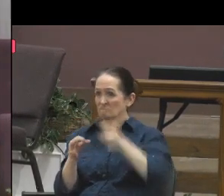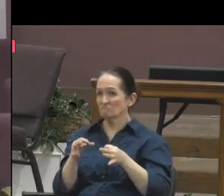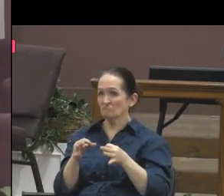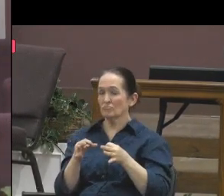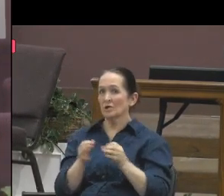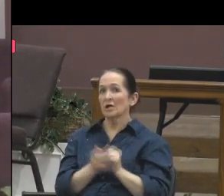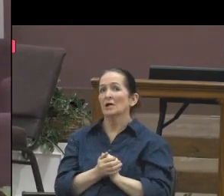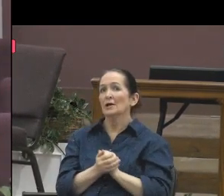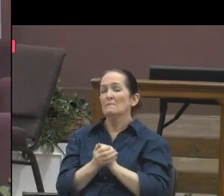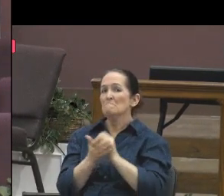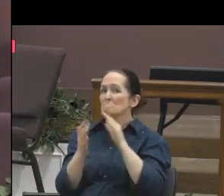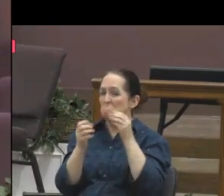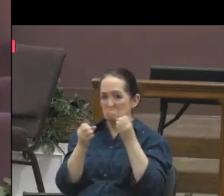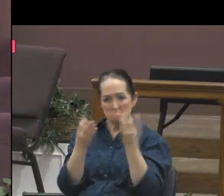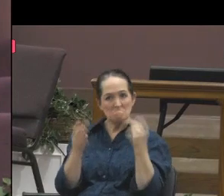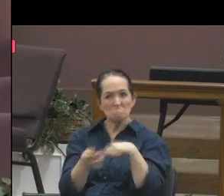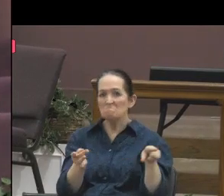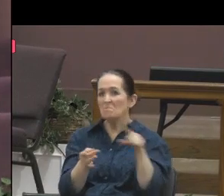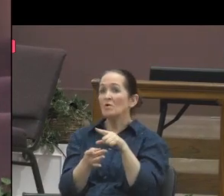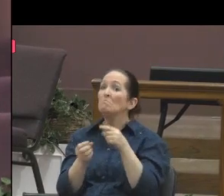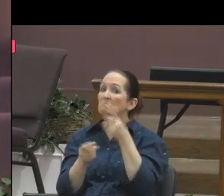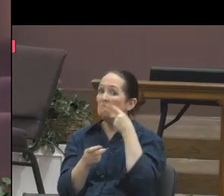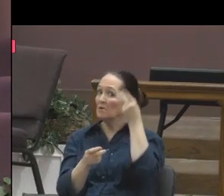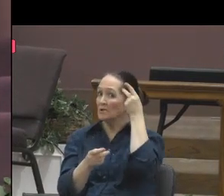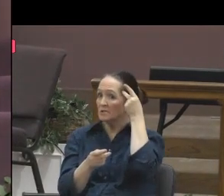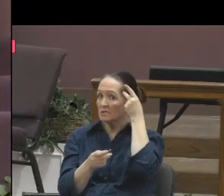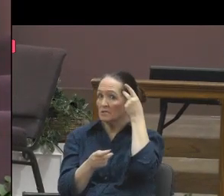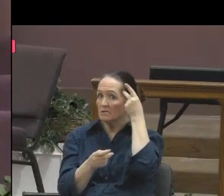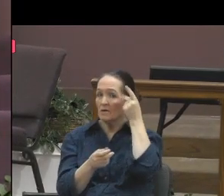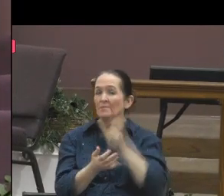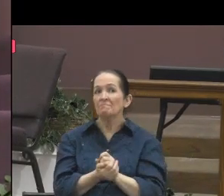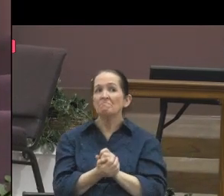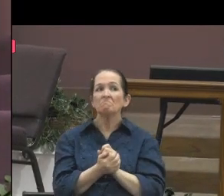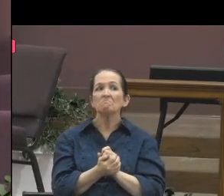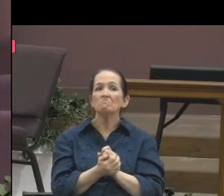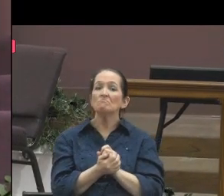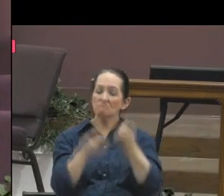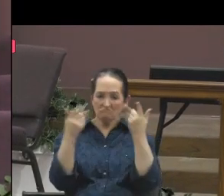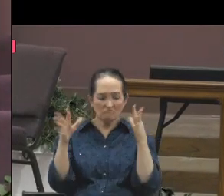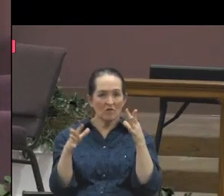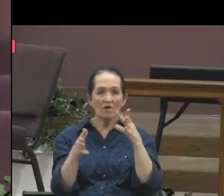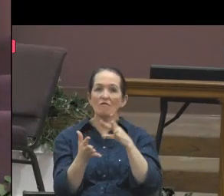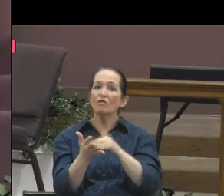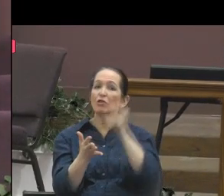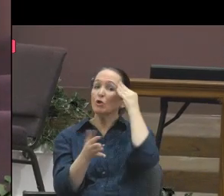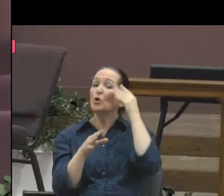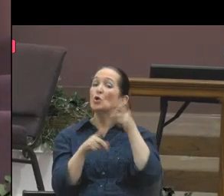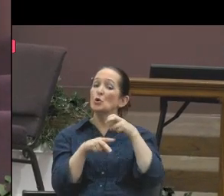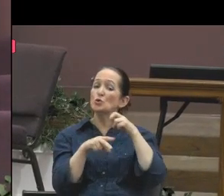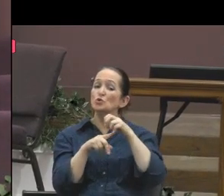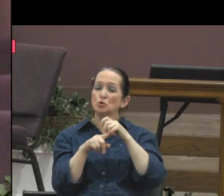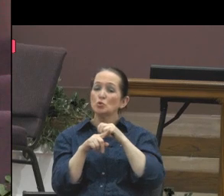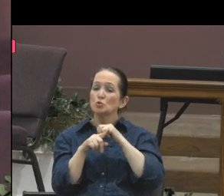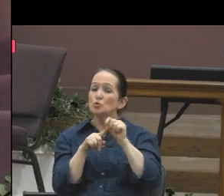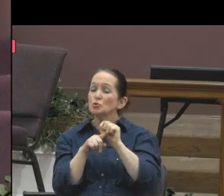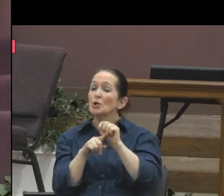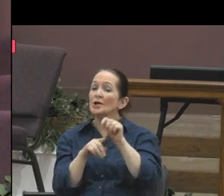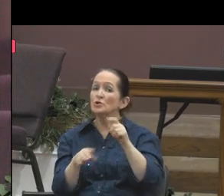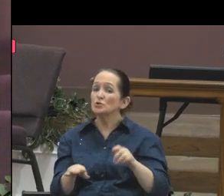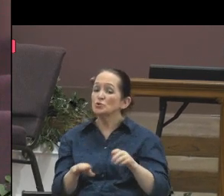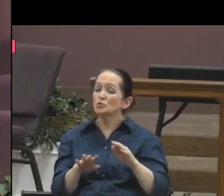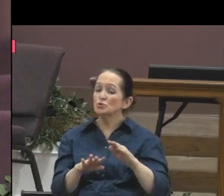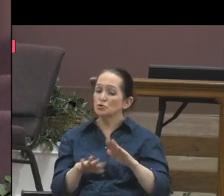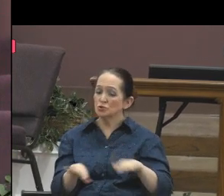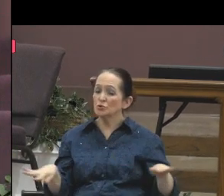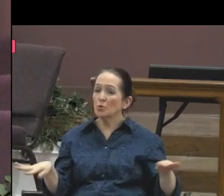You know, many of you are parents. And you have learned that you have trained your children up. And when they were young,